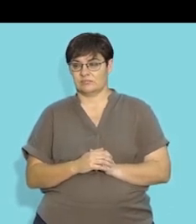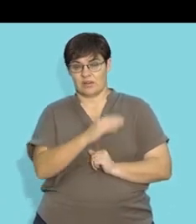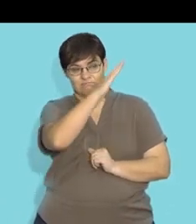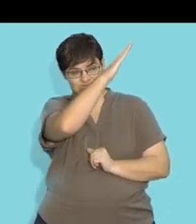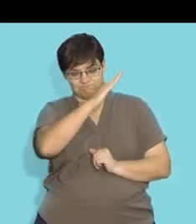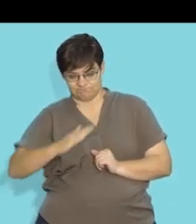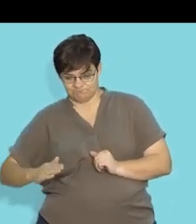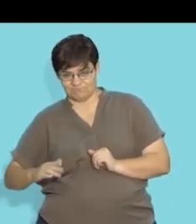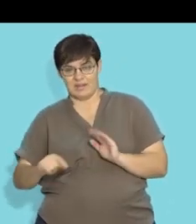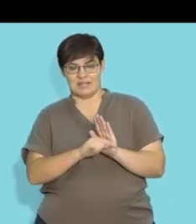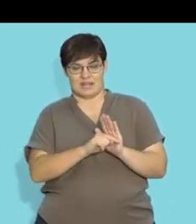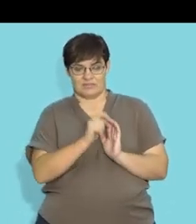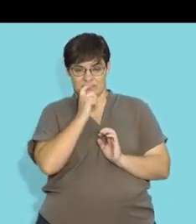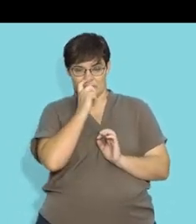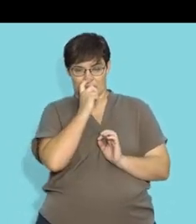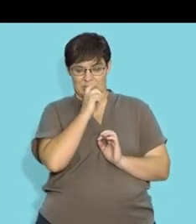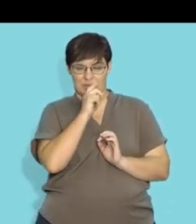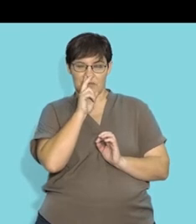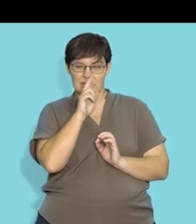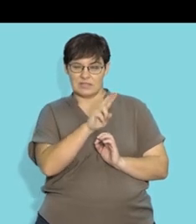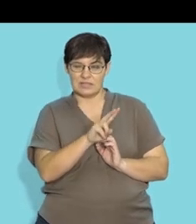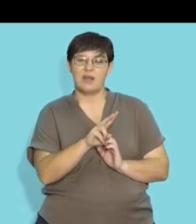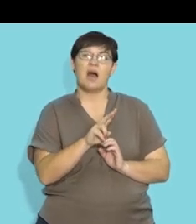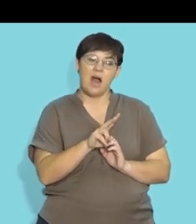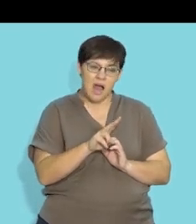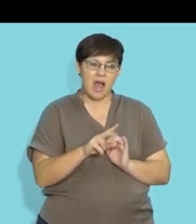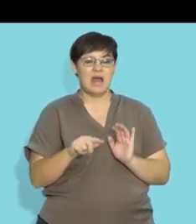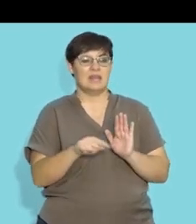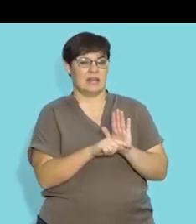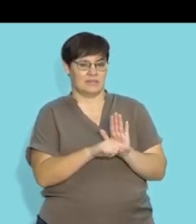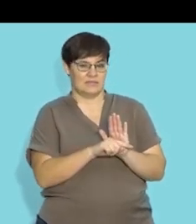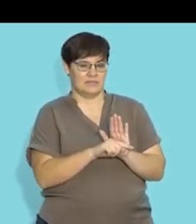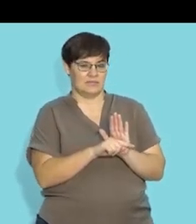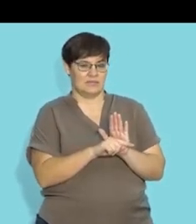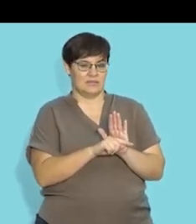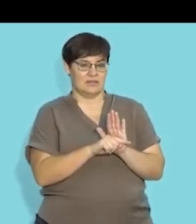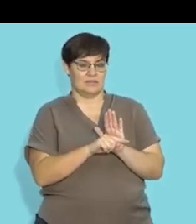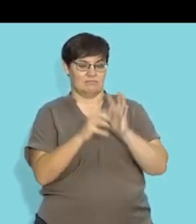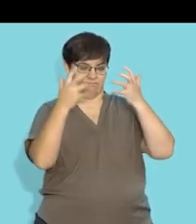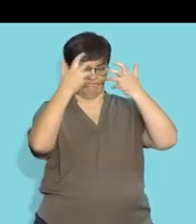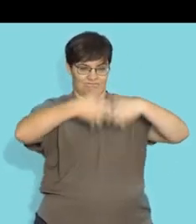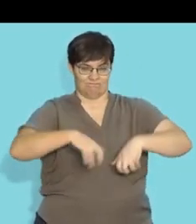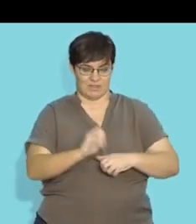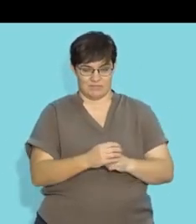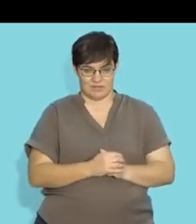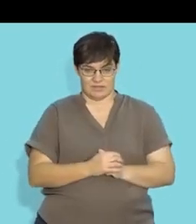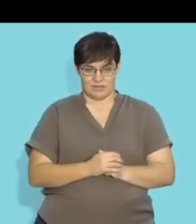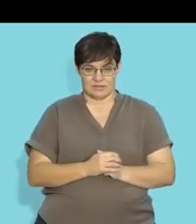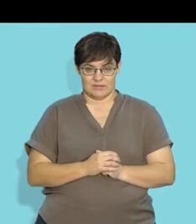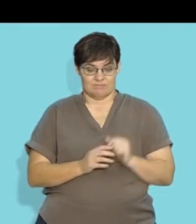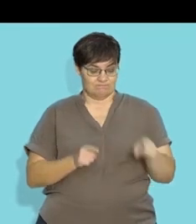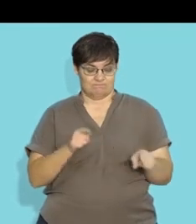The negative slope or gradient. So we can see there's a negative correlation,